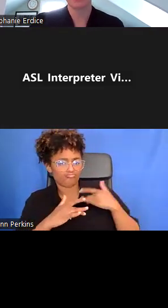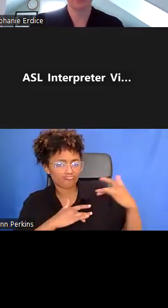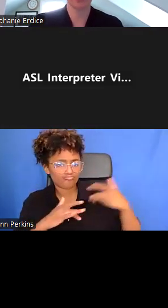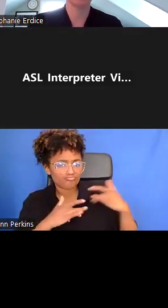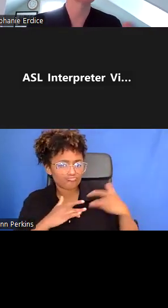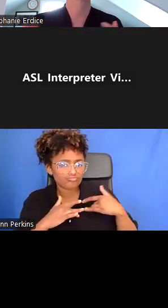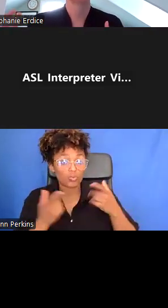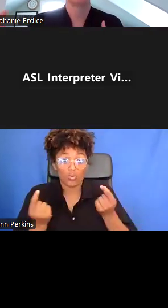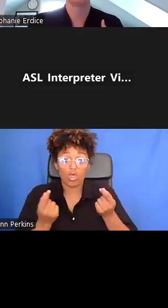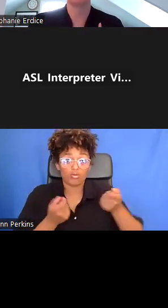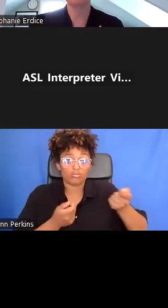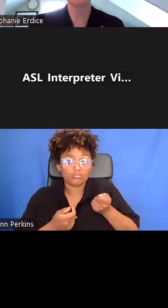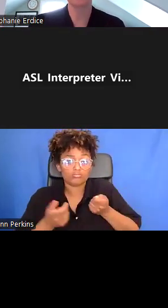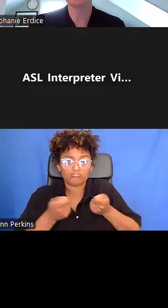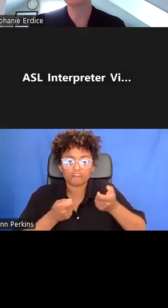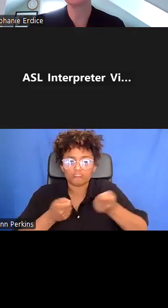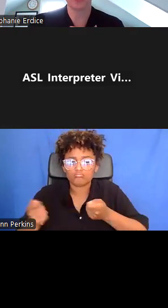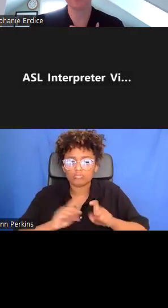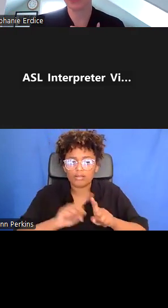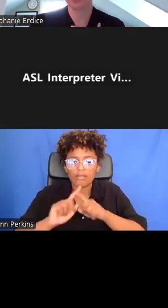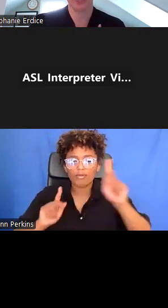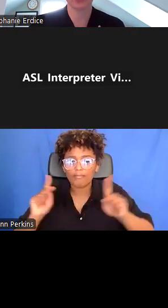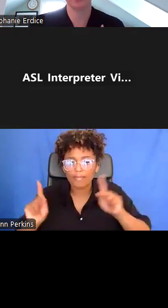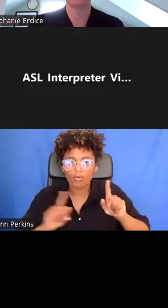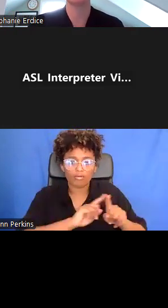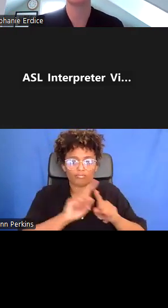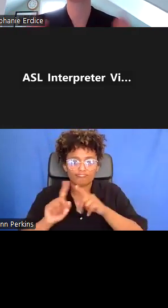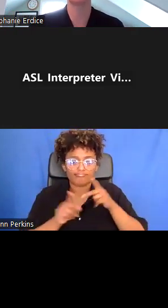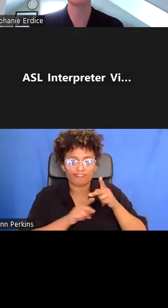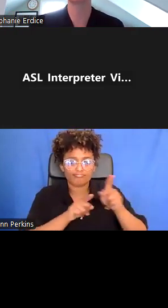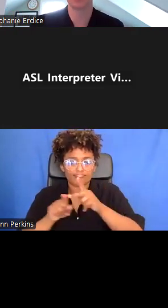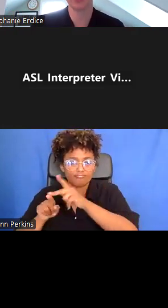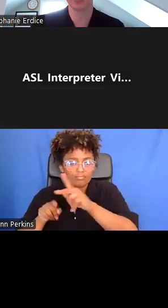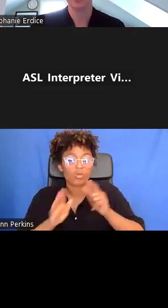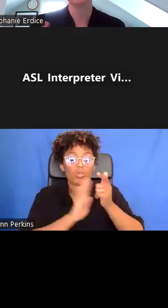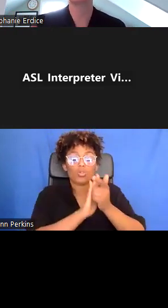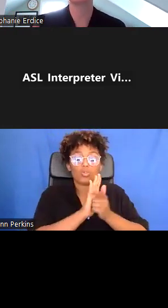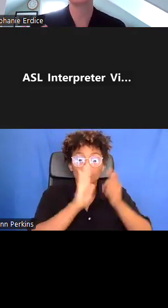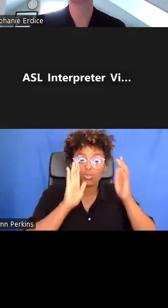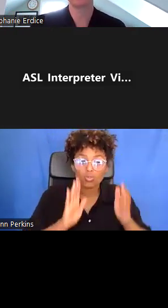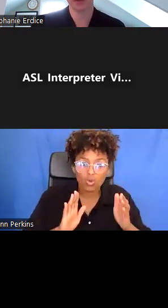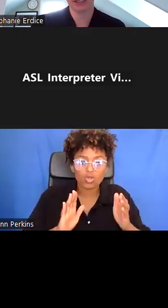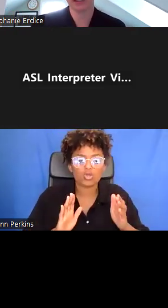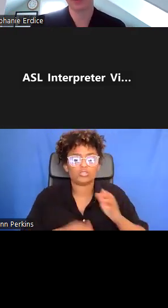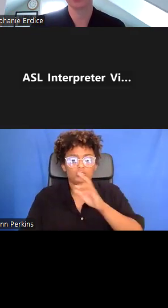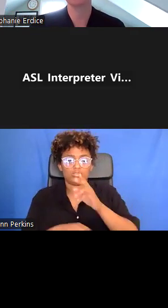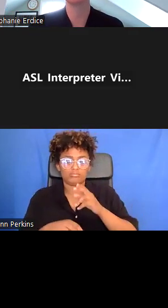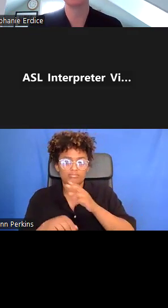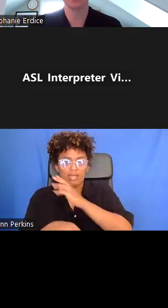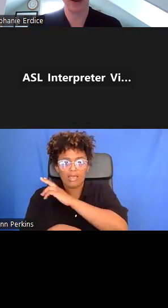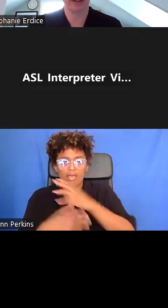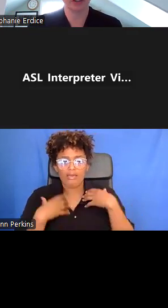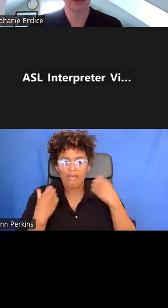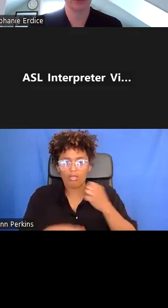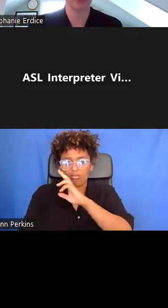lawyers, counselors, other folks that were just advocates or had experience kind of coming together to create rape crisis centers